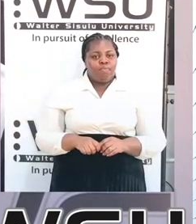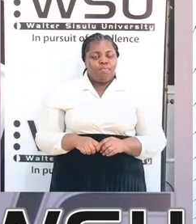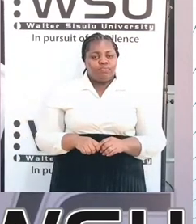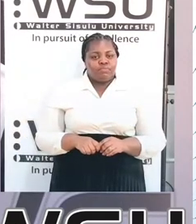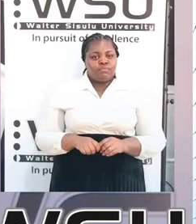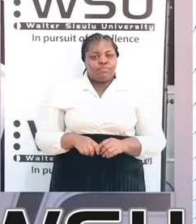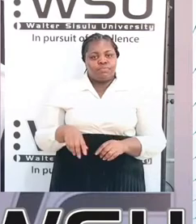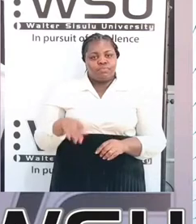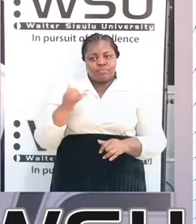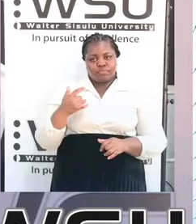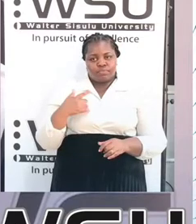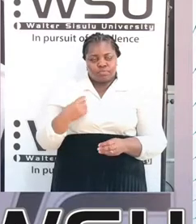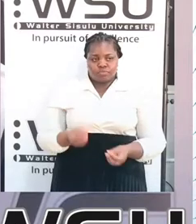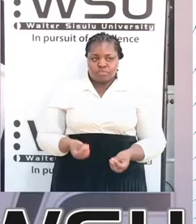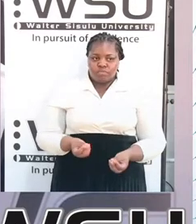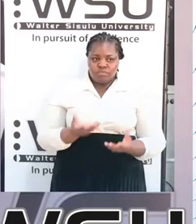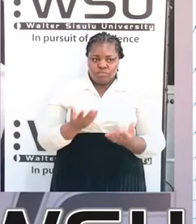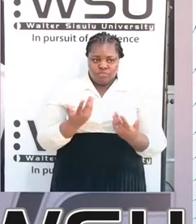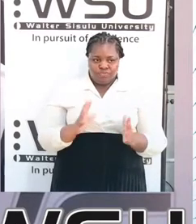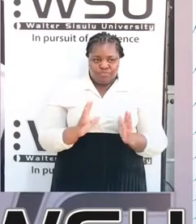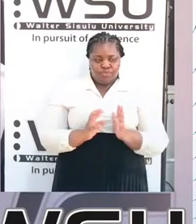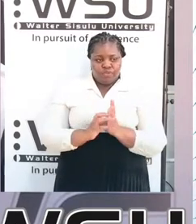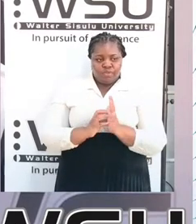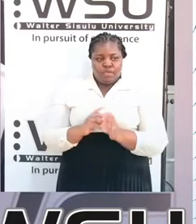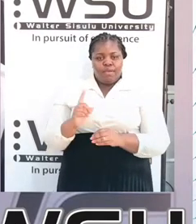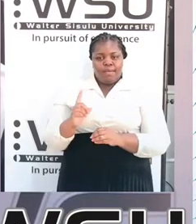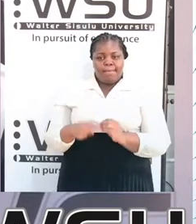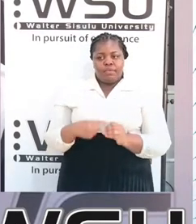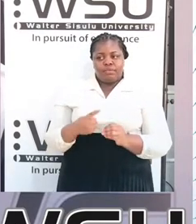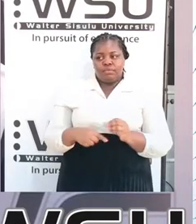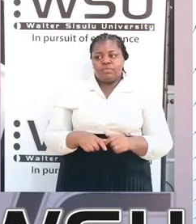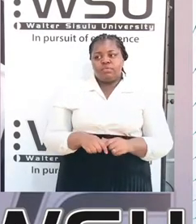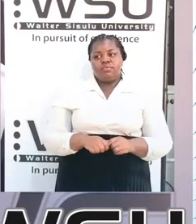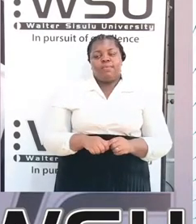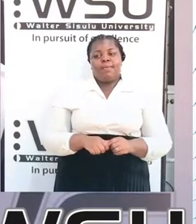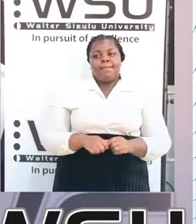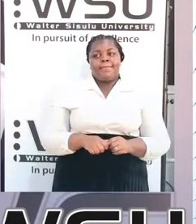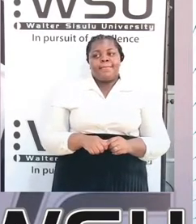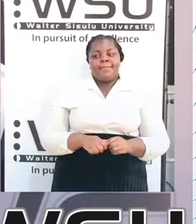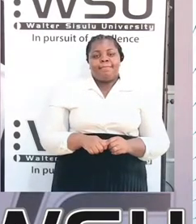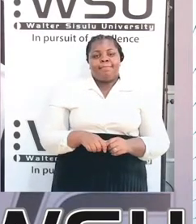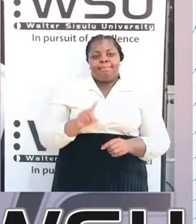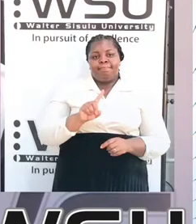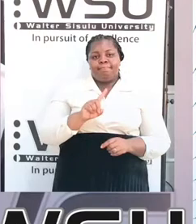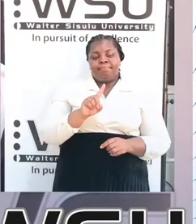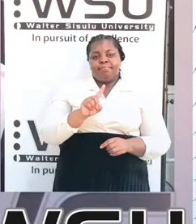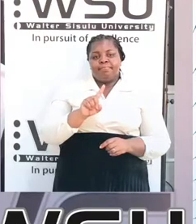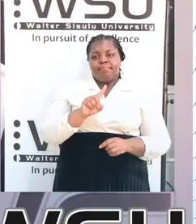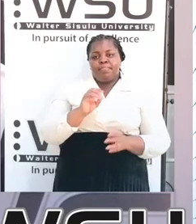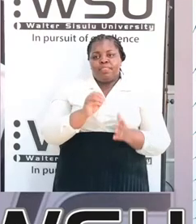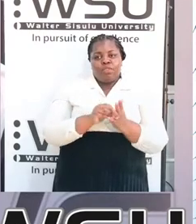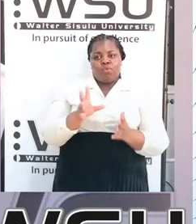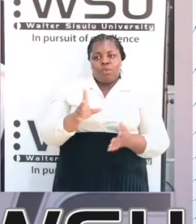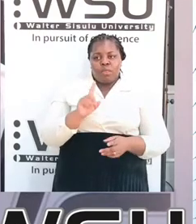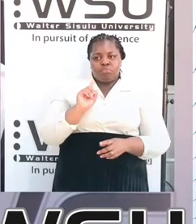wherein I gave an example about questions posed by